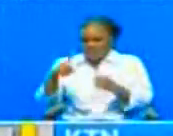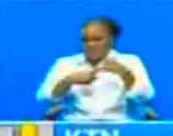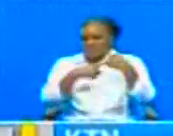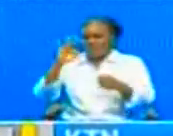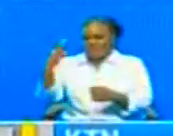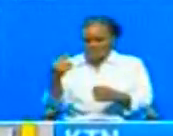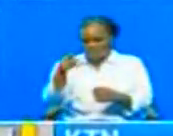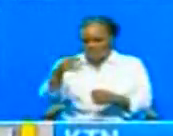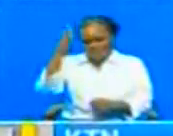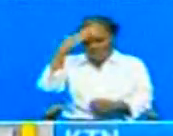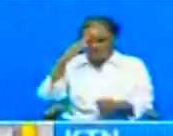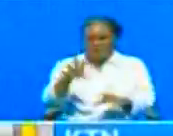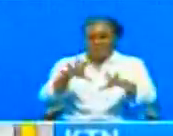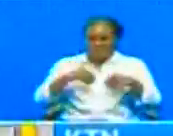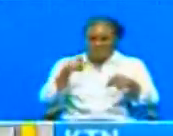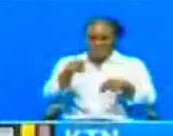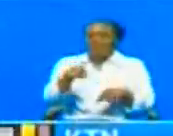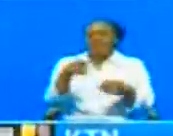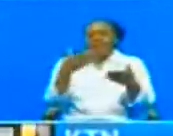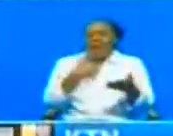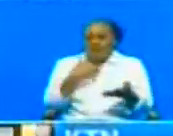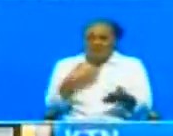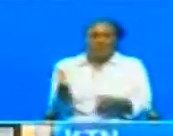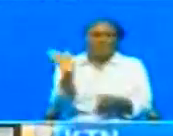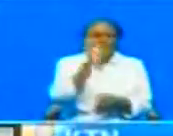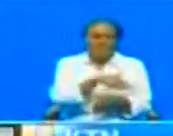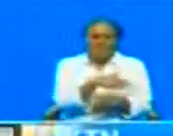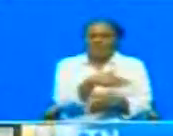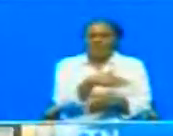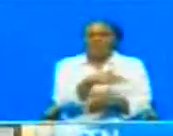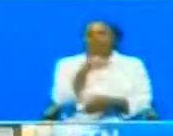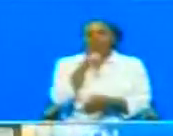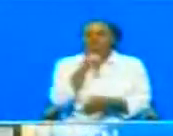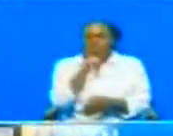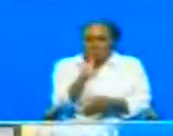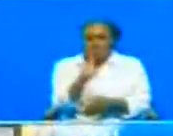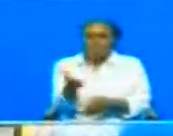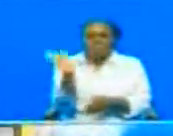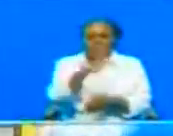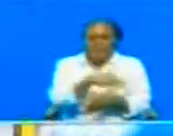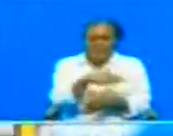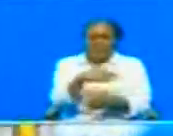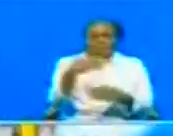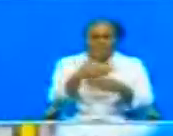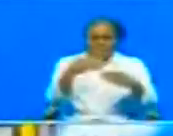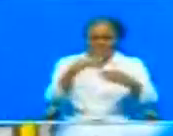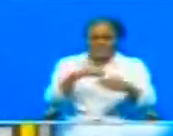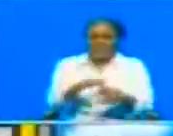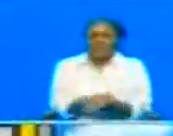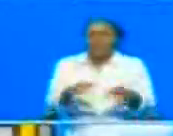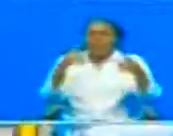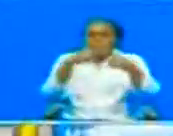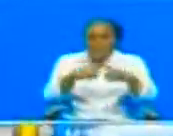were cognizant of. They moved the calendar back to Easter in a bid to not only bring back the family aspect of the championship,